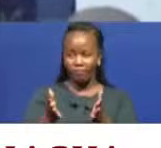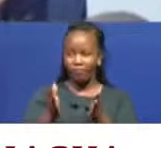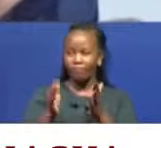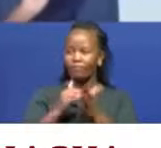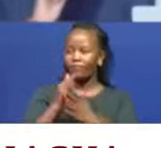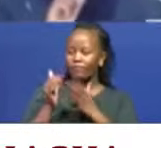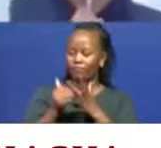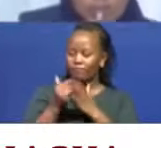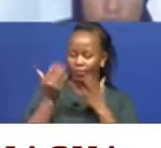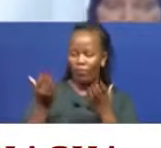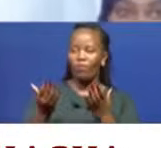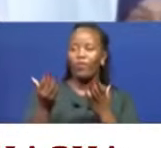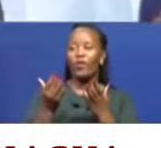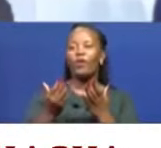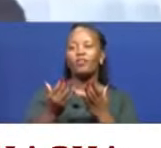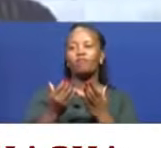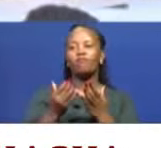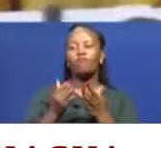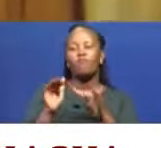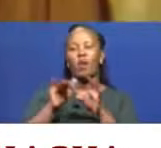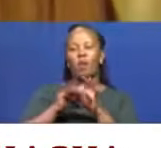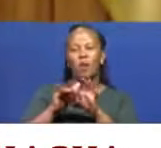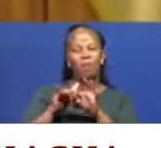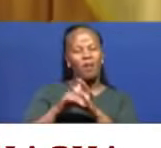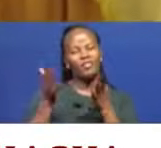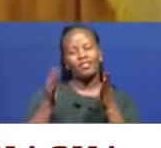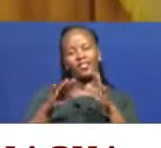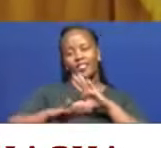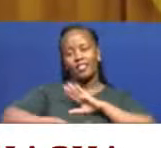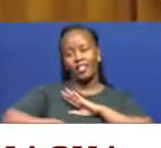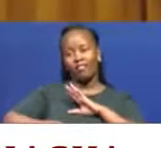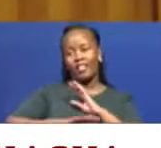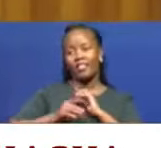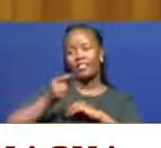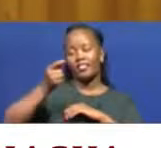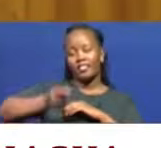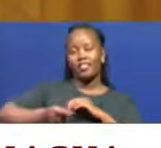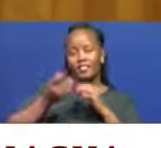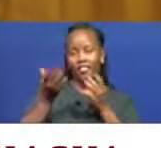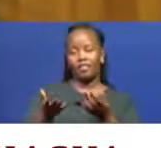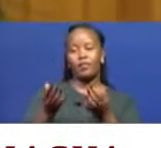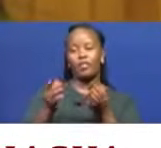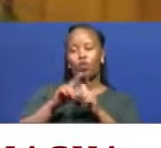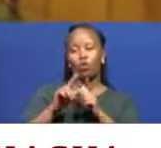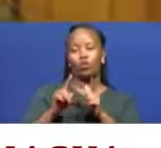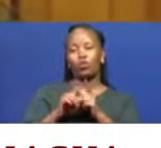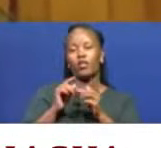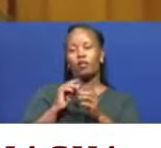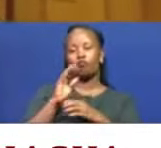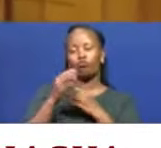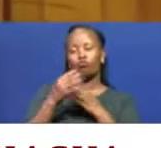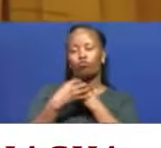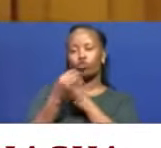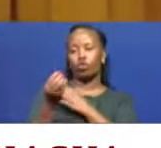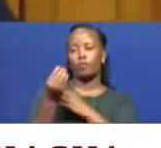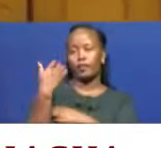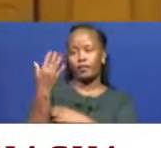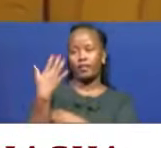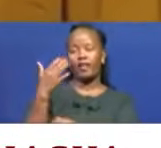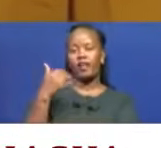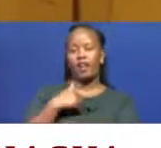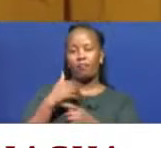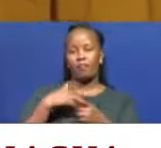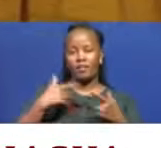certified proceedings, certified judgment, copy of judgment, and certified transcripts has been